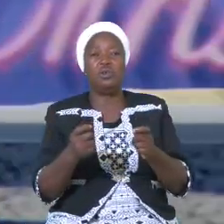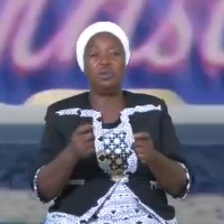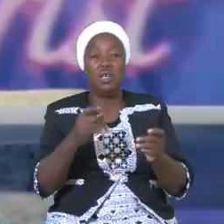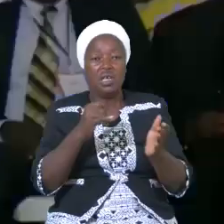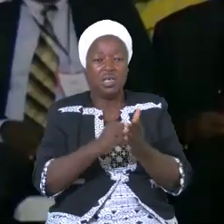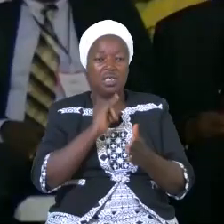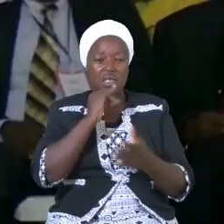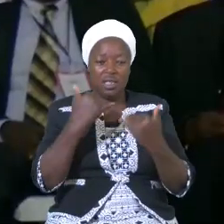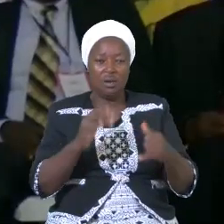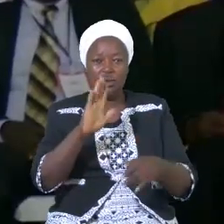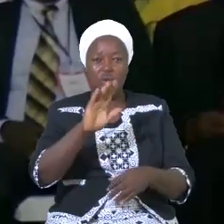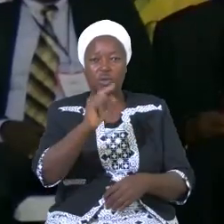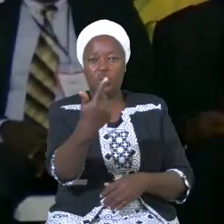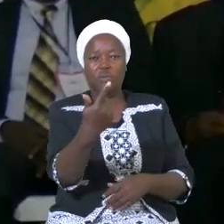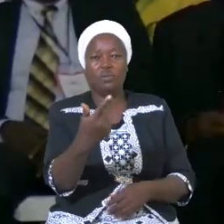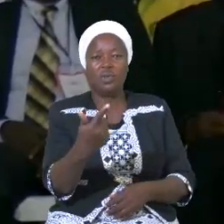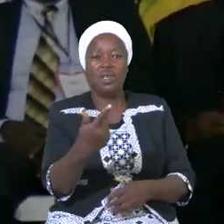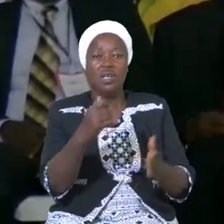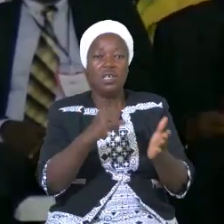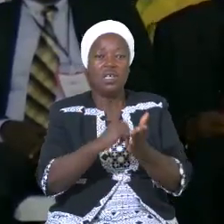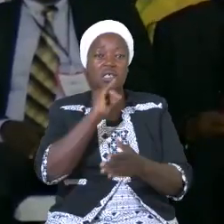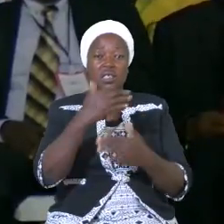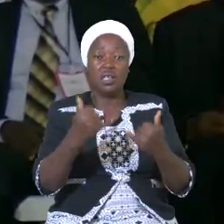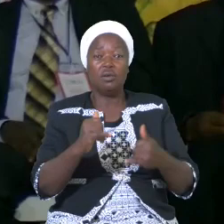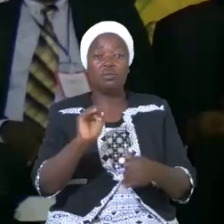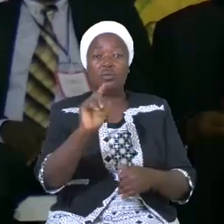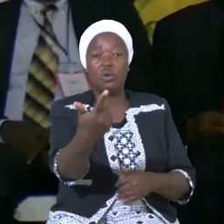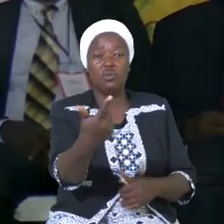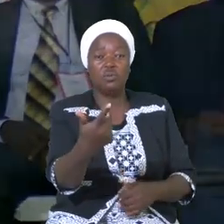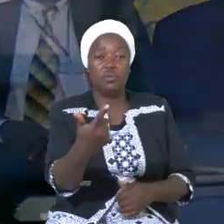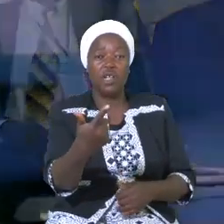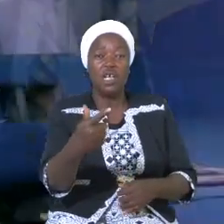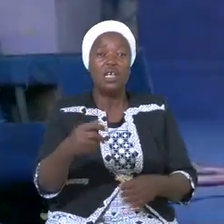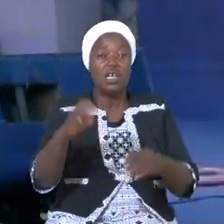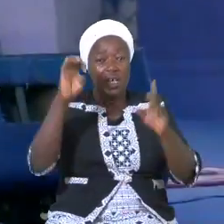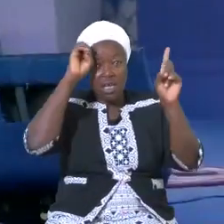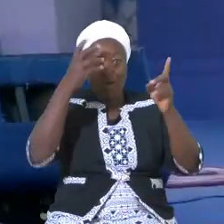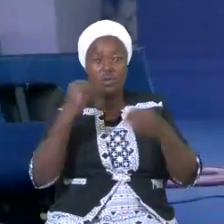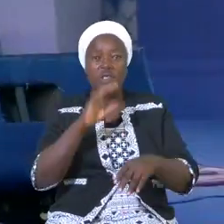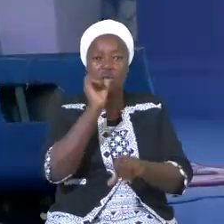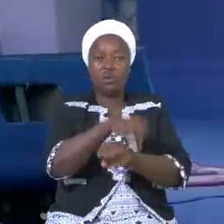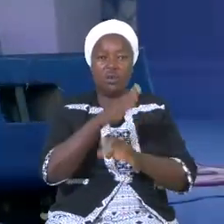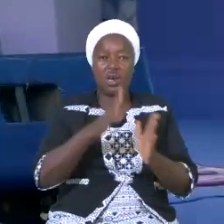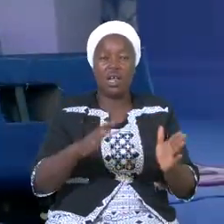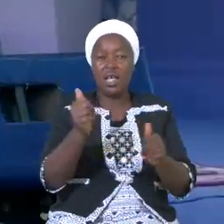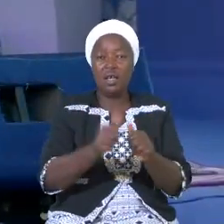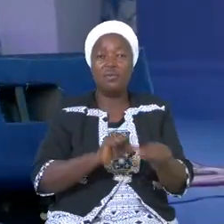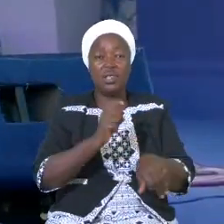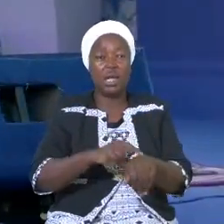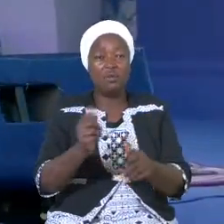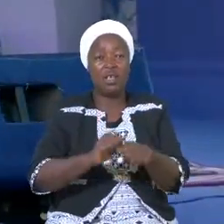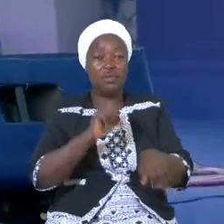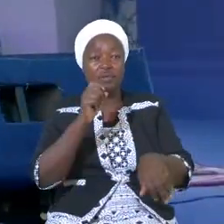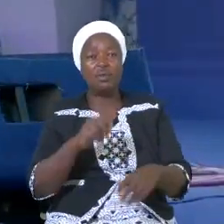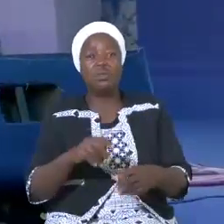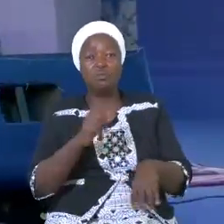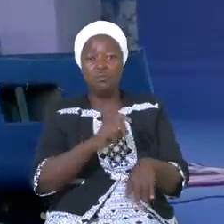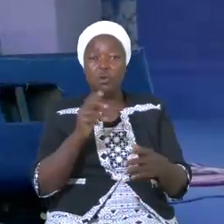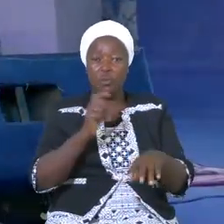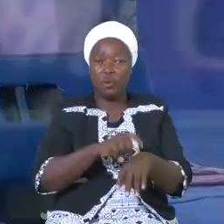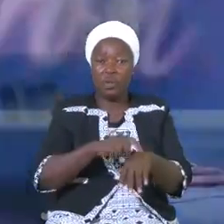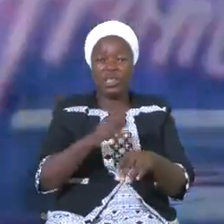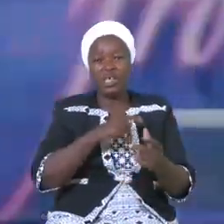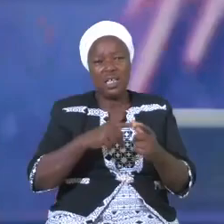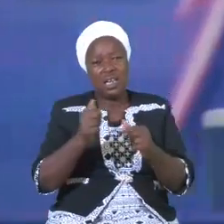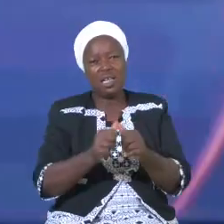your turn he was a conqueror every moment every minute every time and